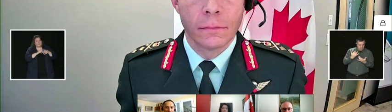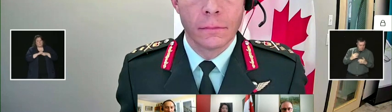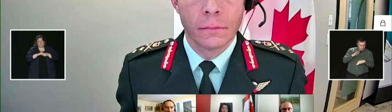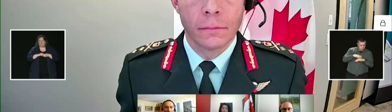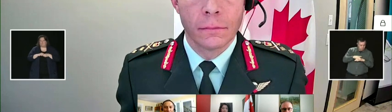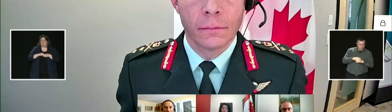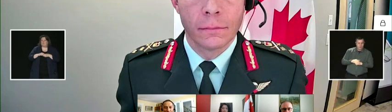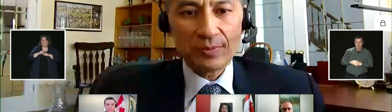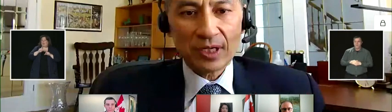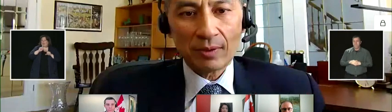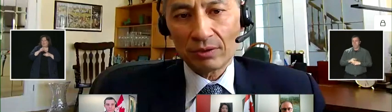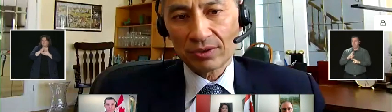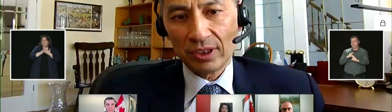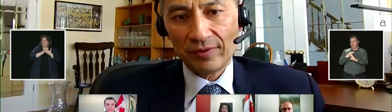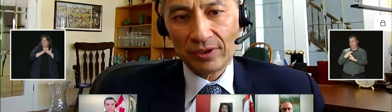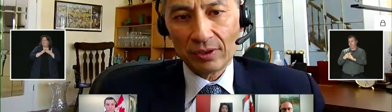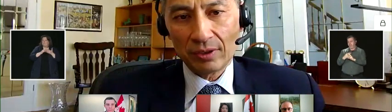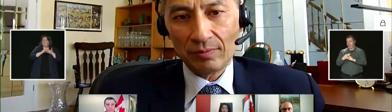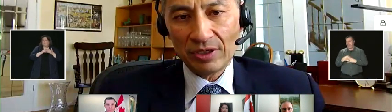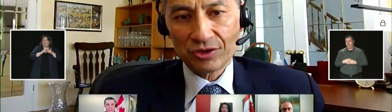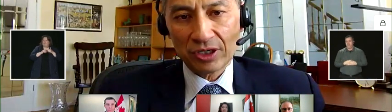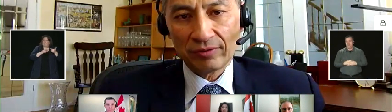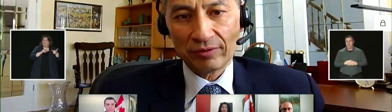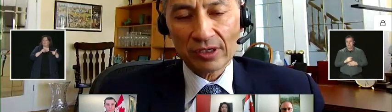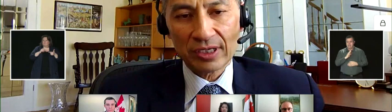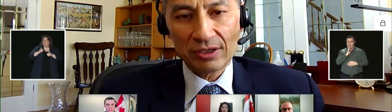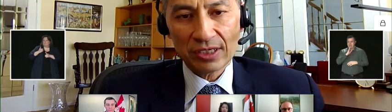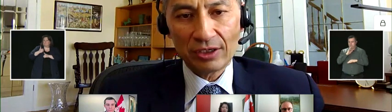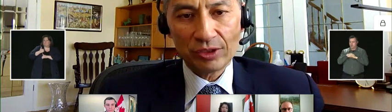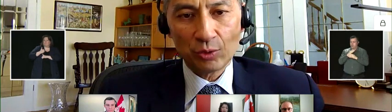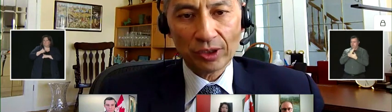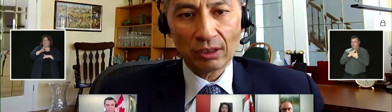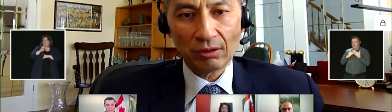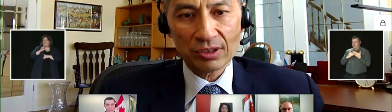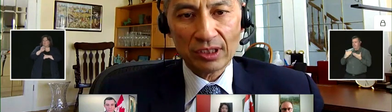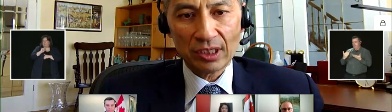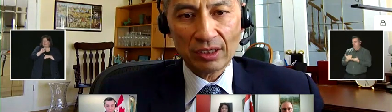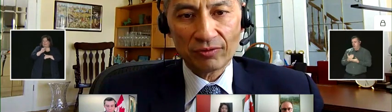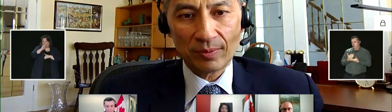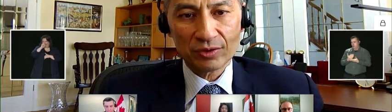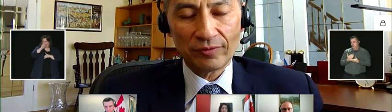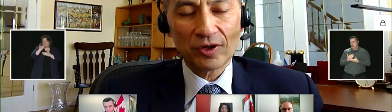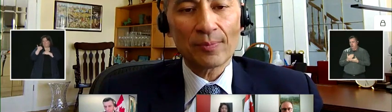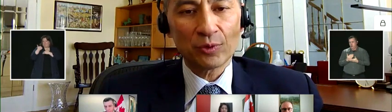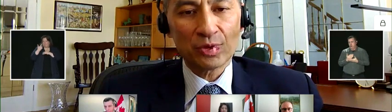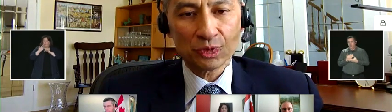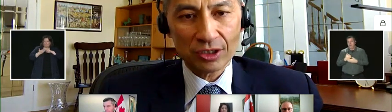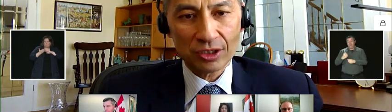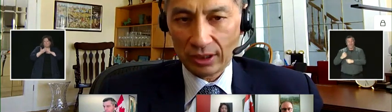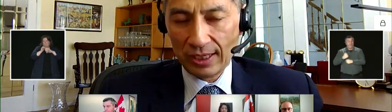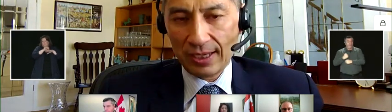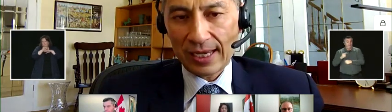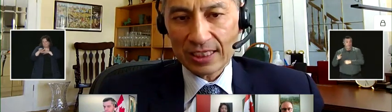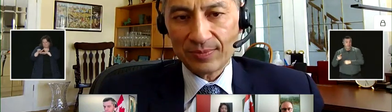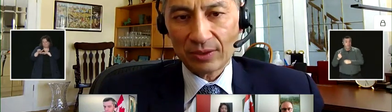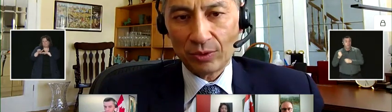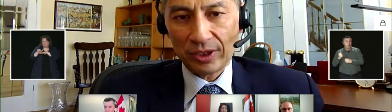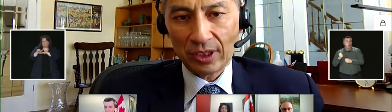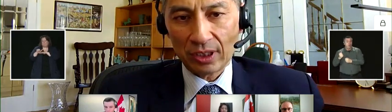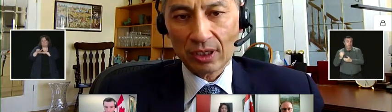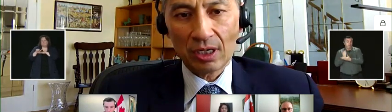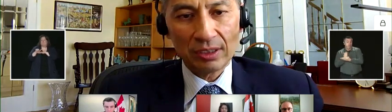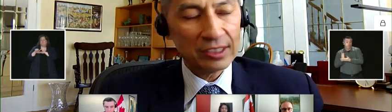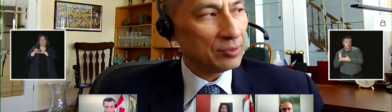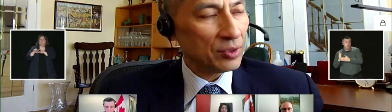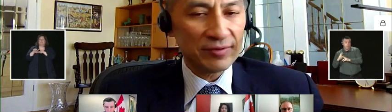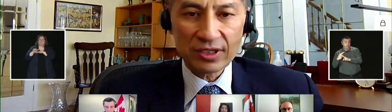I'll answer part of the question, but I'll also leave it to Major General Fortin because I know he's working closely from a sort of an operational aspect with